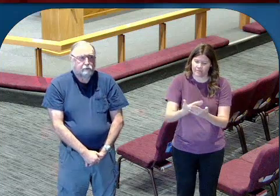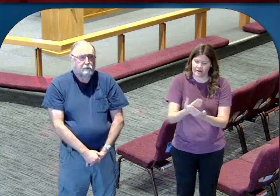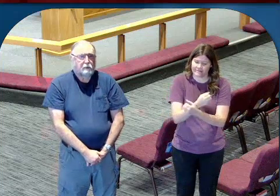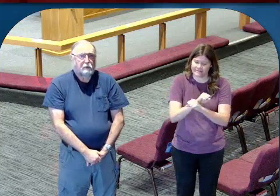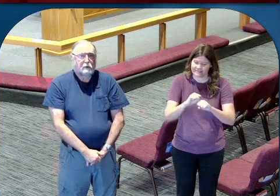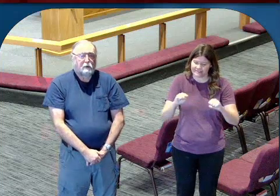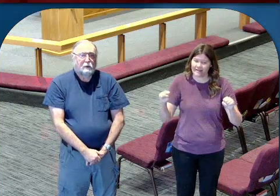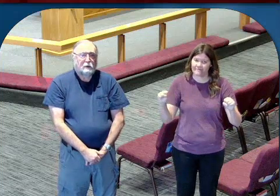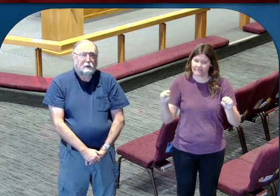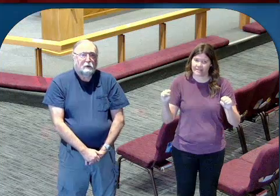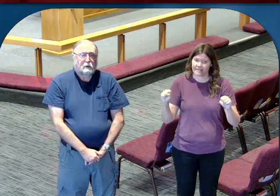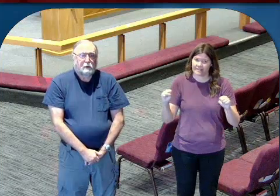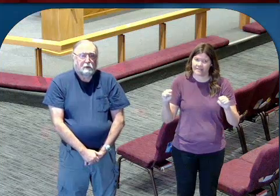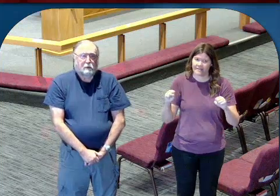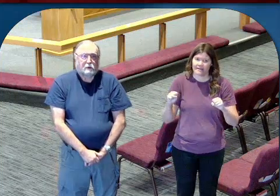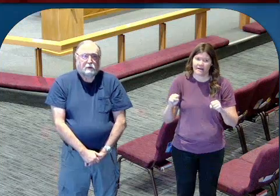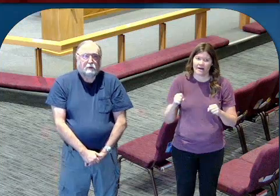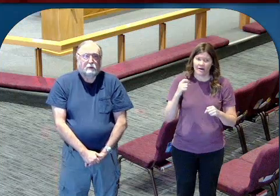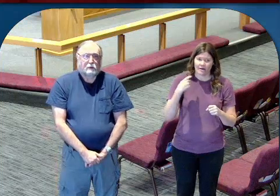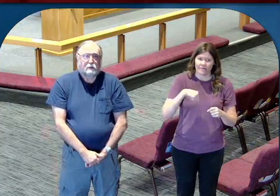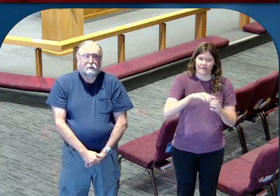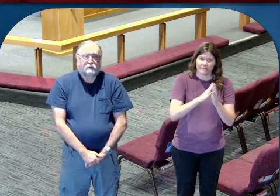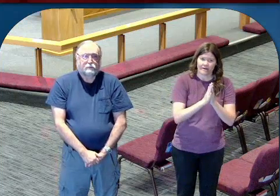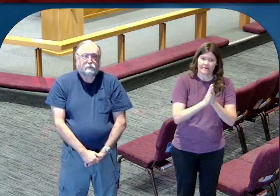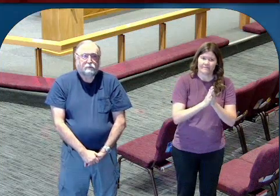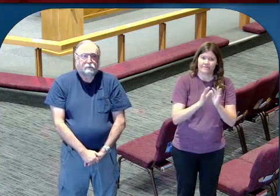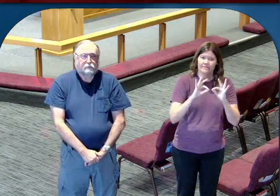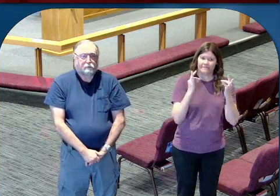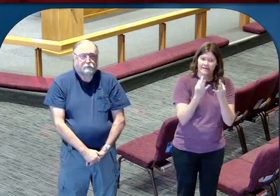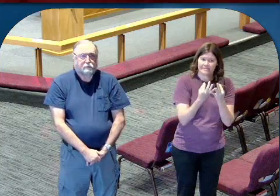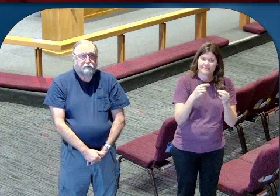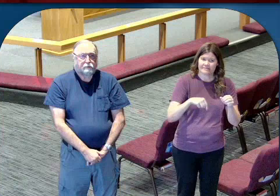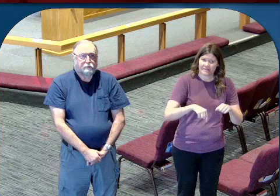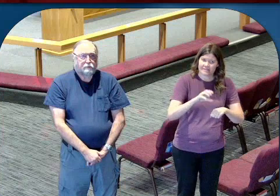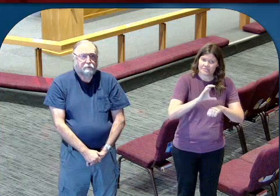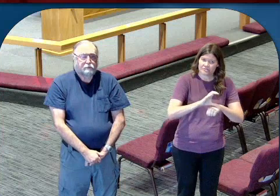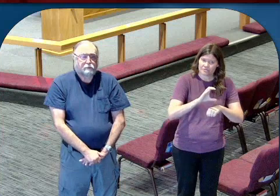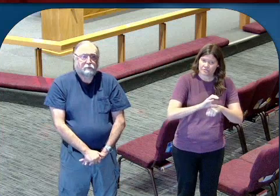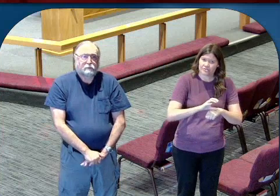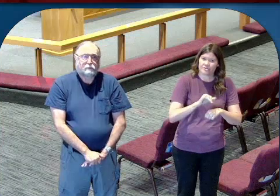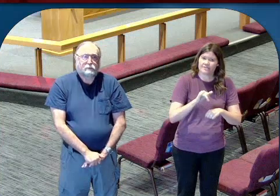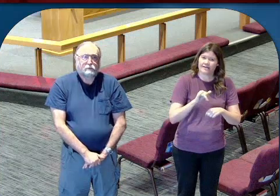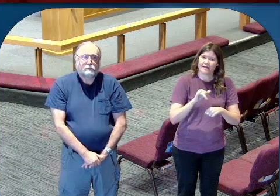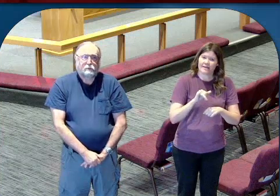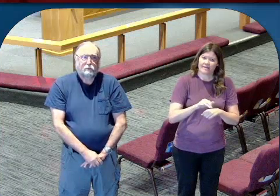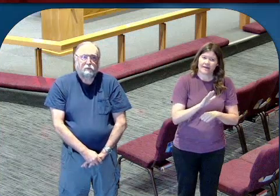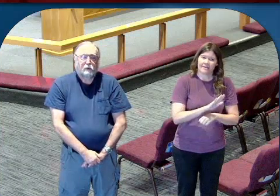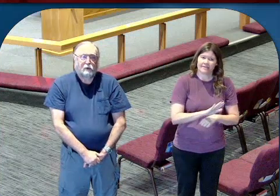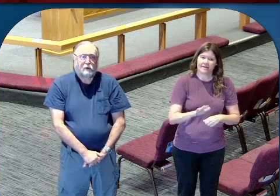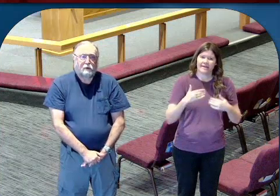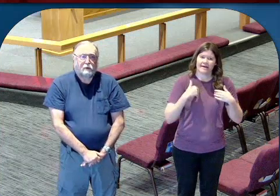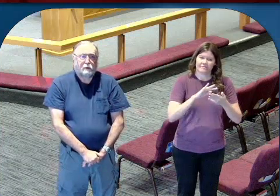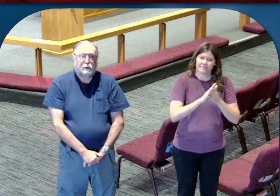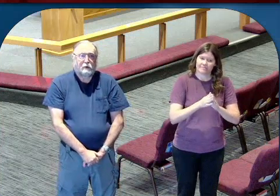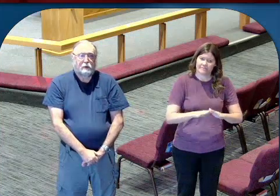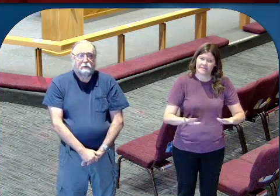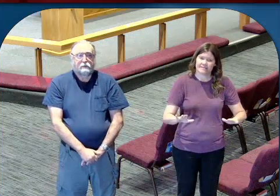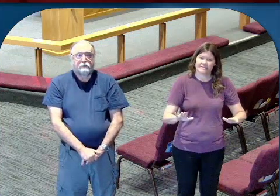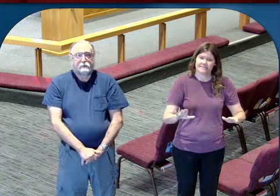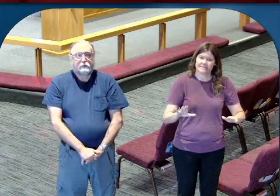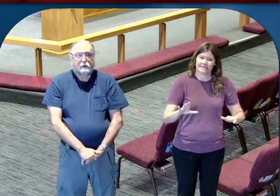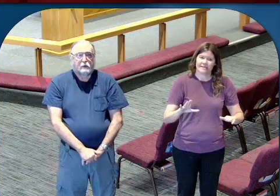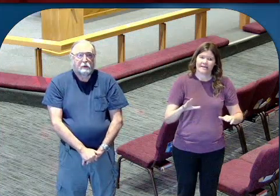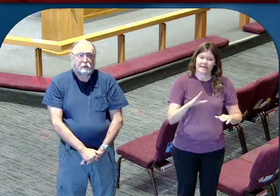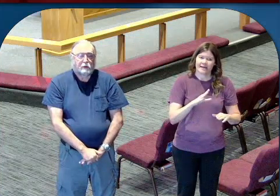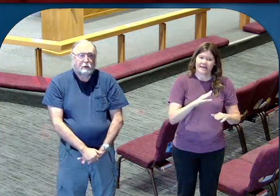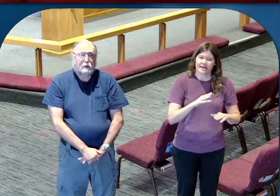destinations. For all the households of this congregation, grant that they may be a haven of peace and places